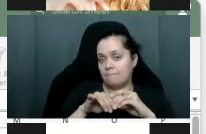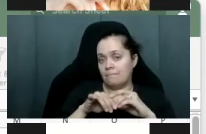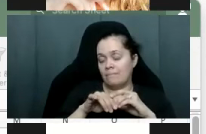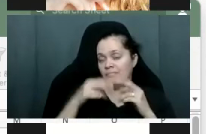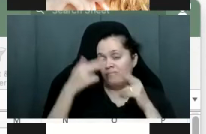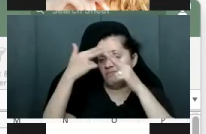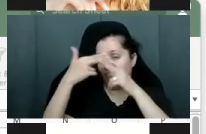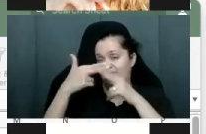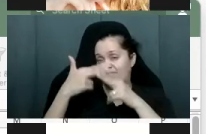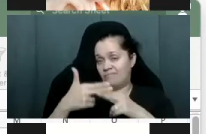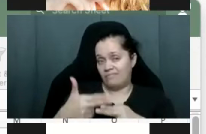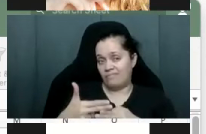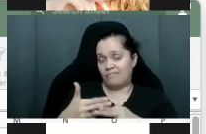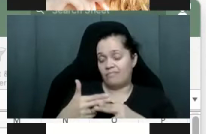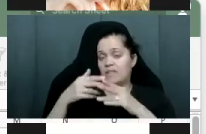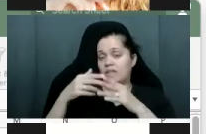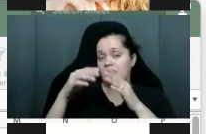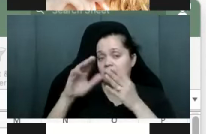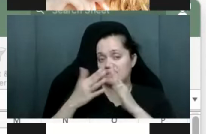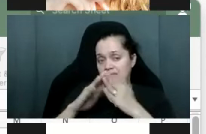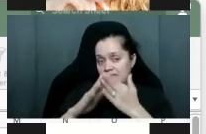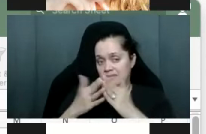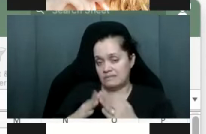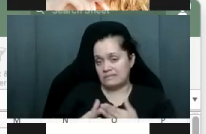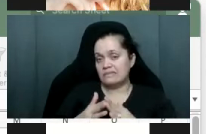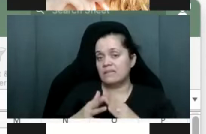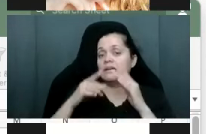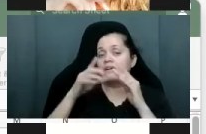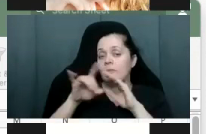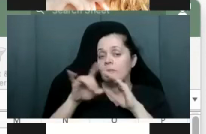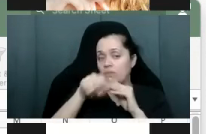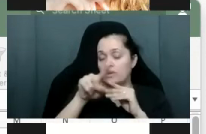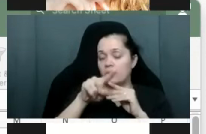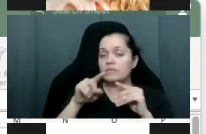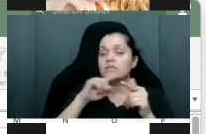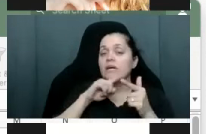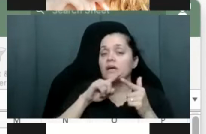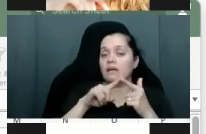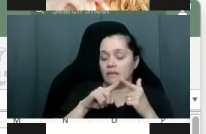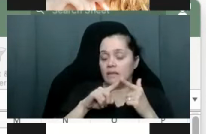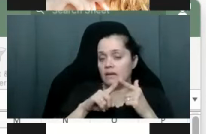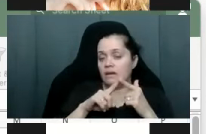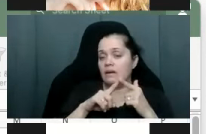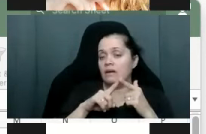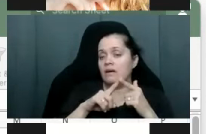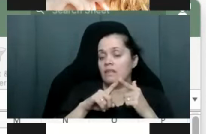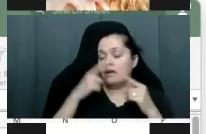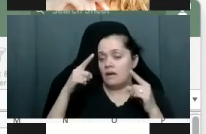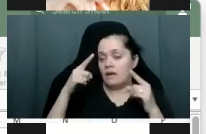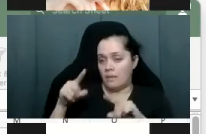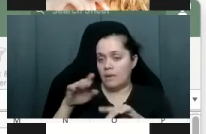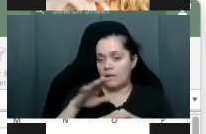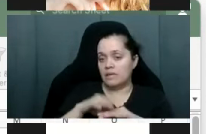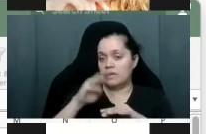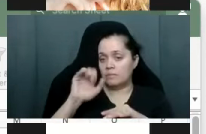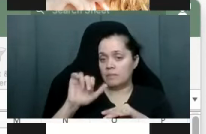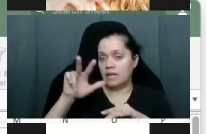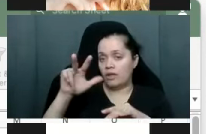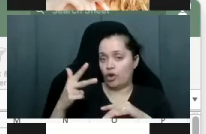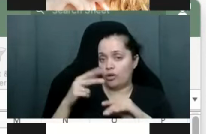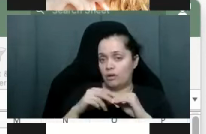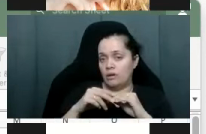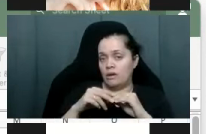Kyiv, Sivakotsk, Moldova, if you choose one of those for your map quiz tip, that happens on May 3rd.